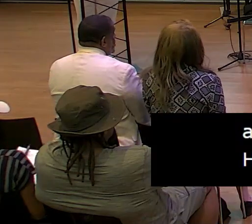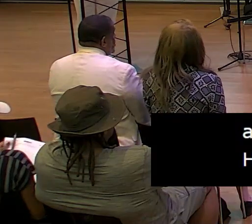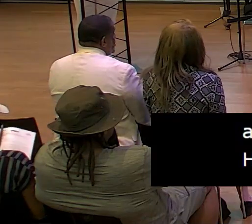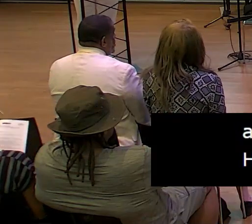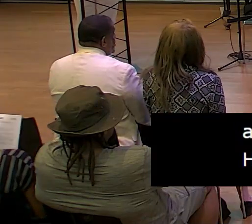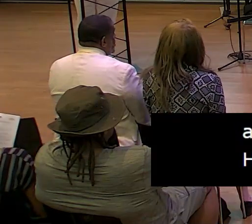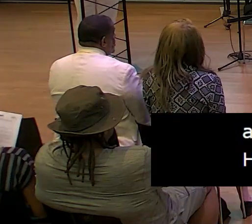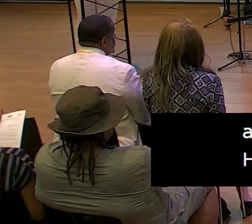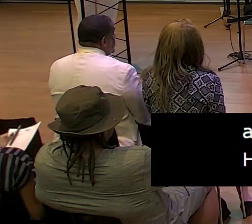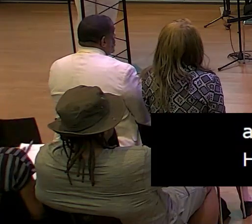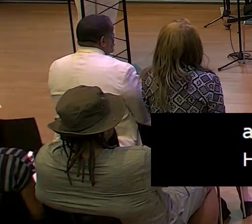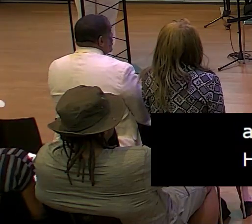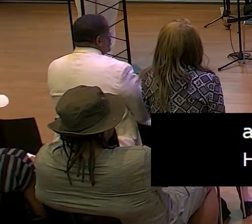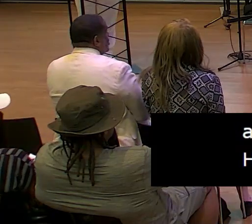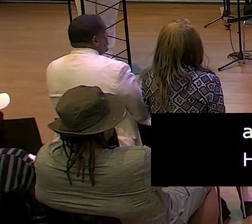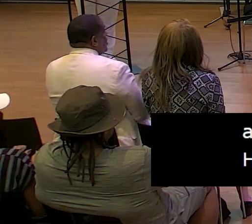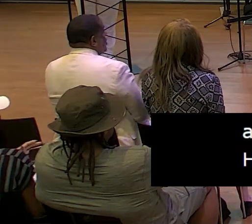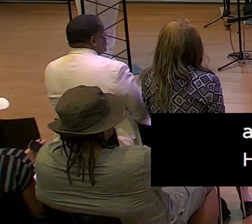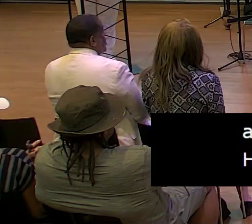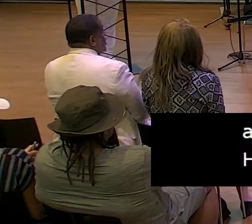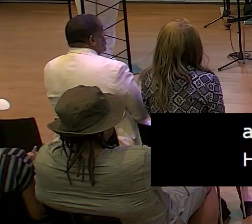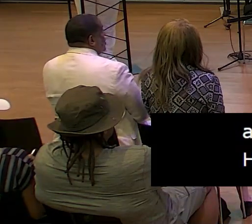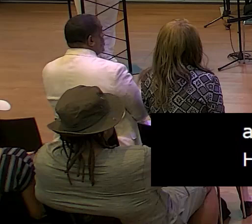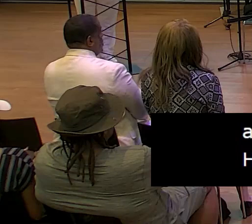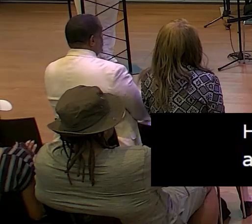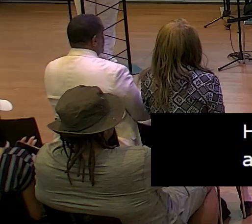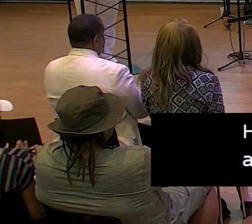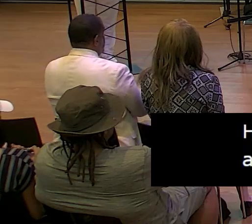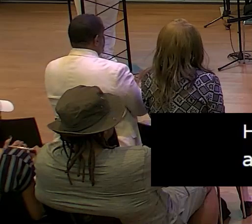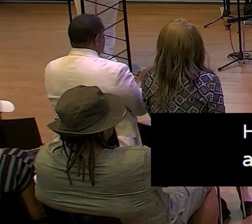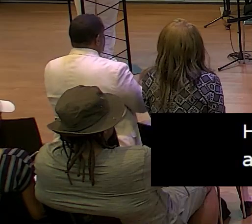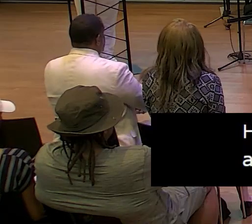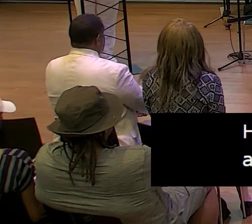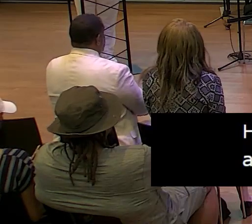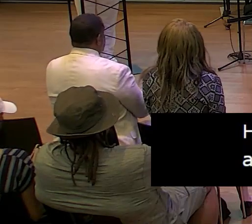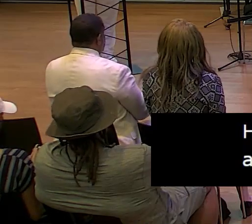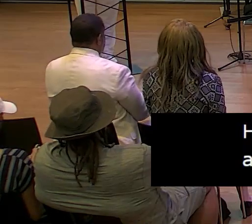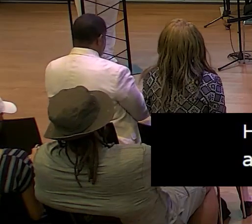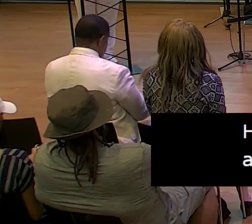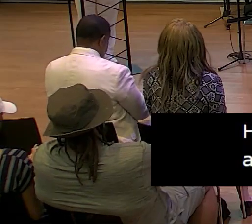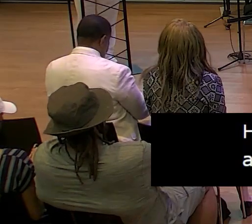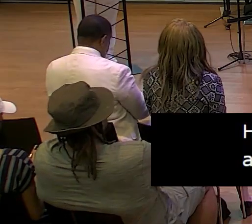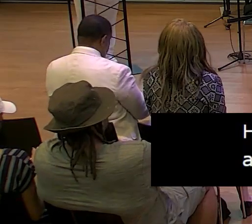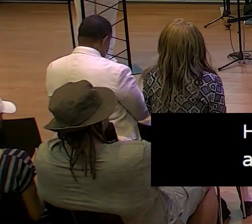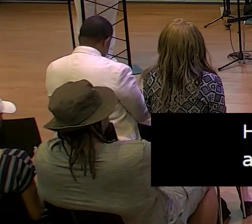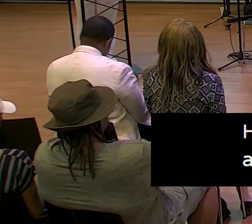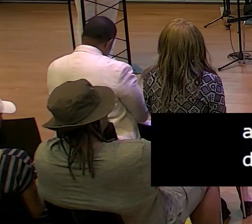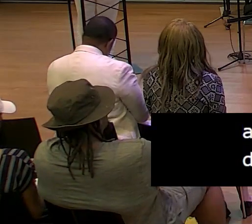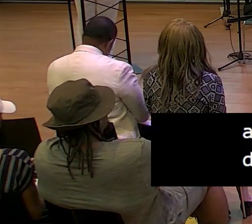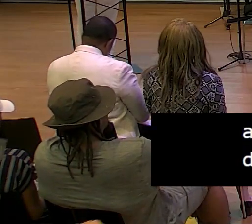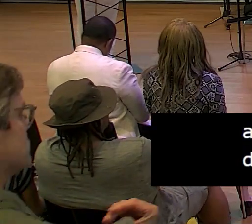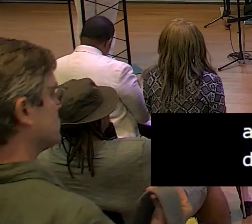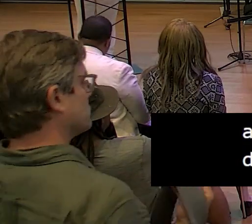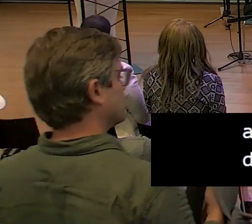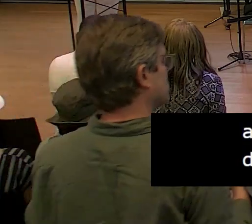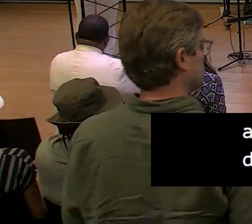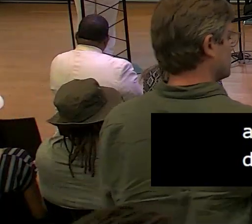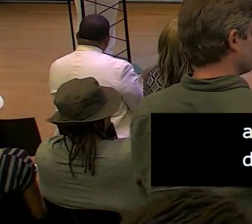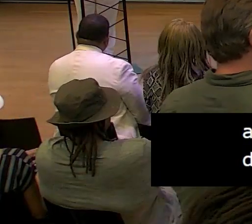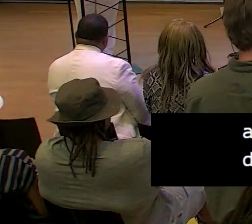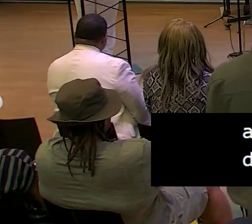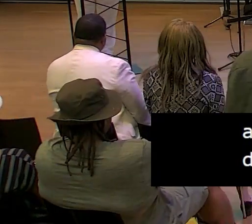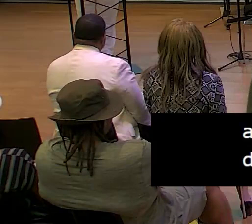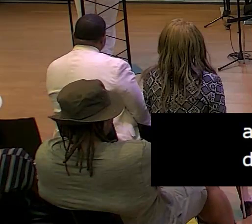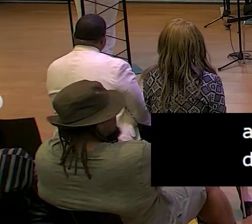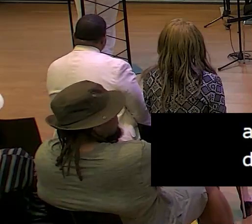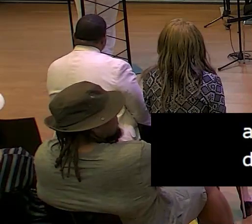has a very good history. So I'm very proud that we're able to do it here. And I'm so happy to see so many people